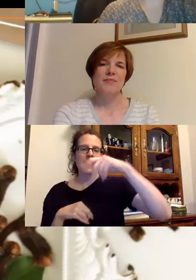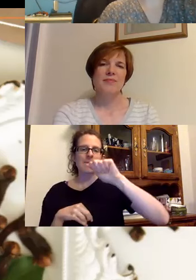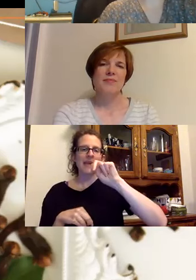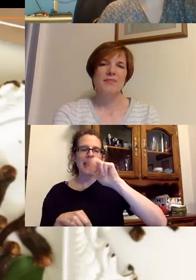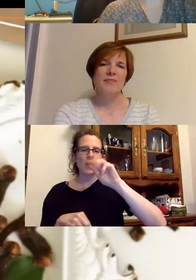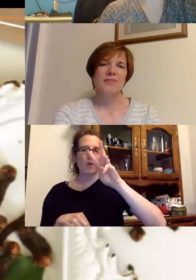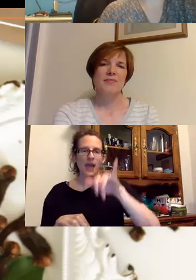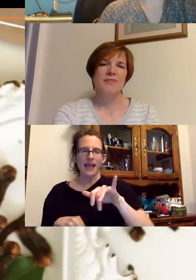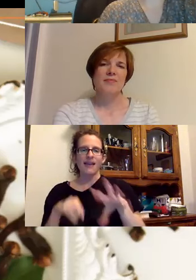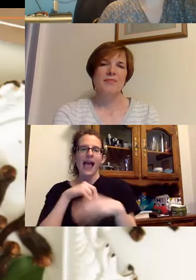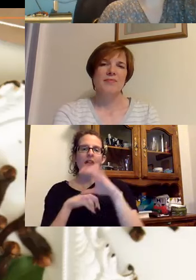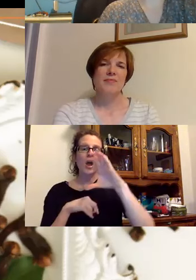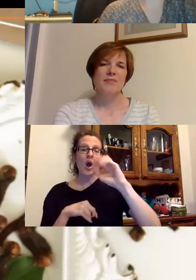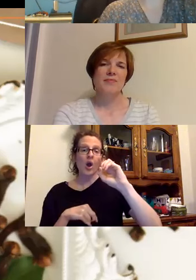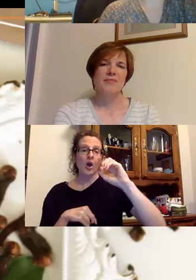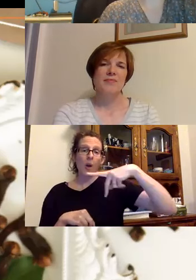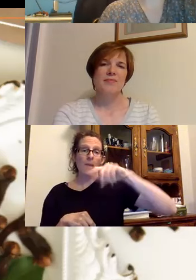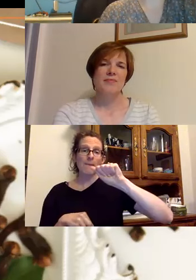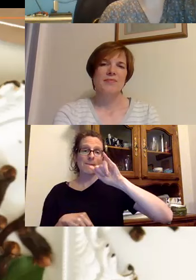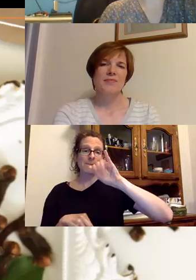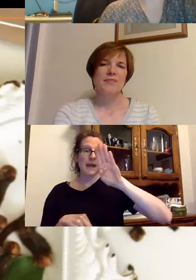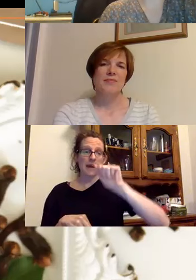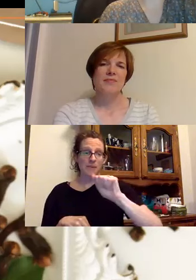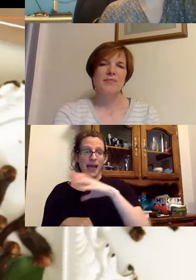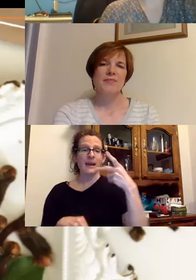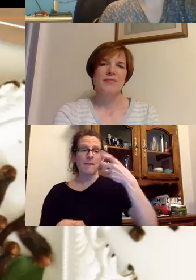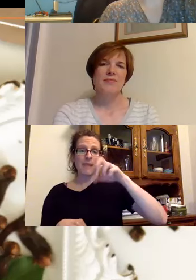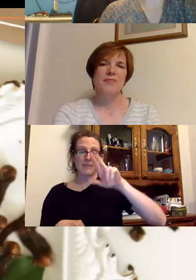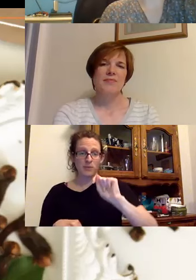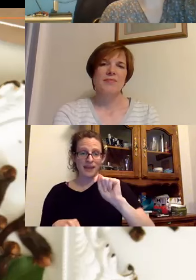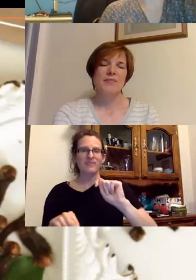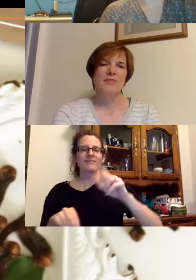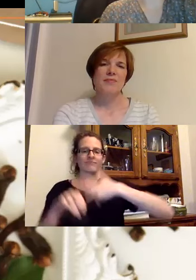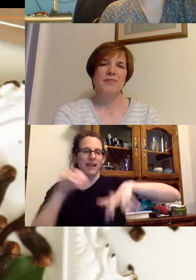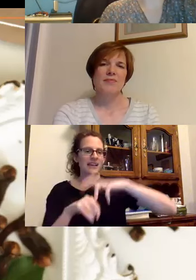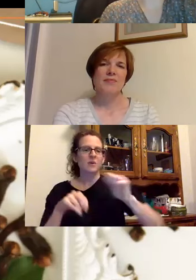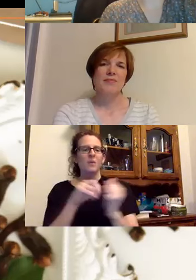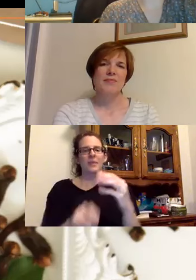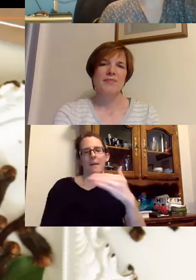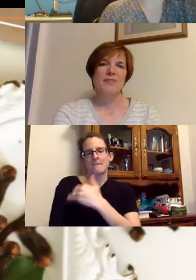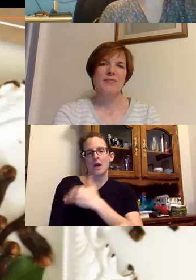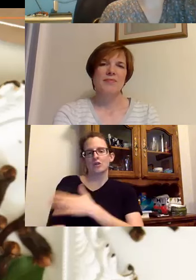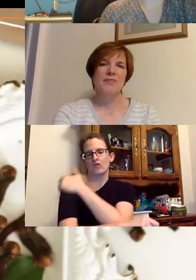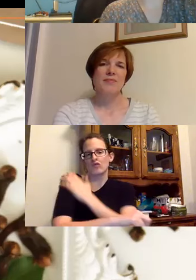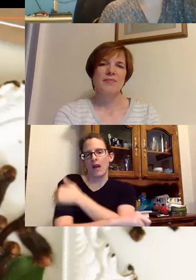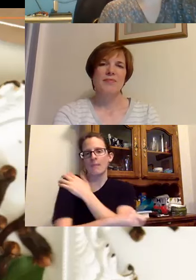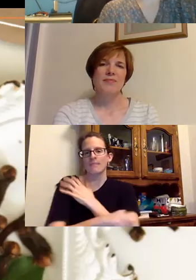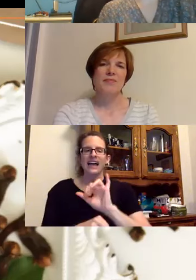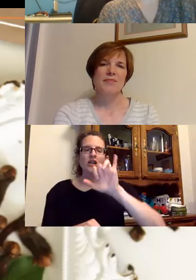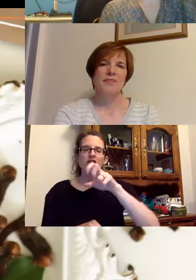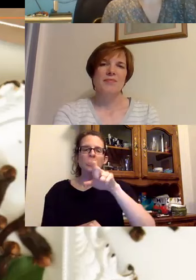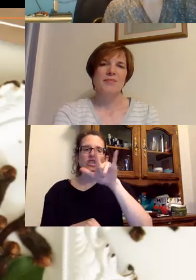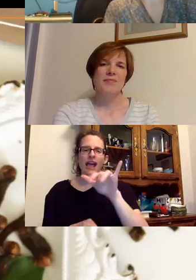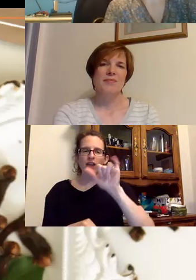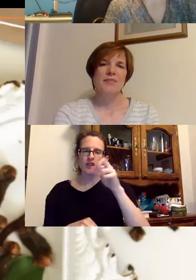and some peppermint, some whipped coconut oil, and that will make your own muscle rub. Just keep it in a little tiny mason jelly jar and keep it in your